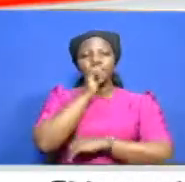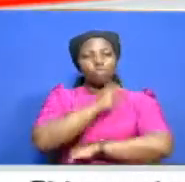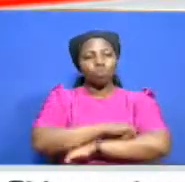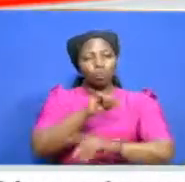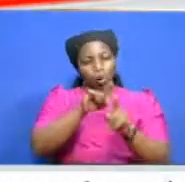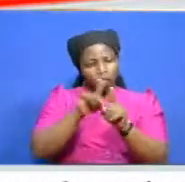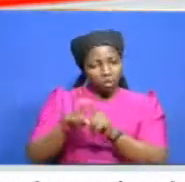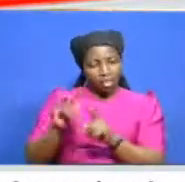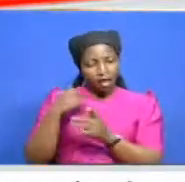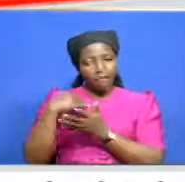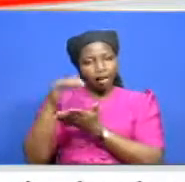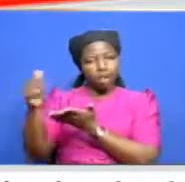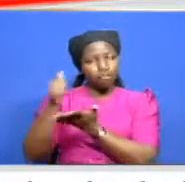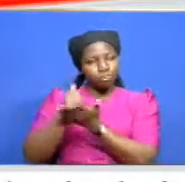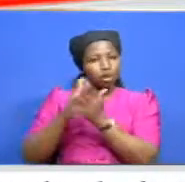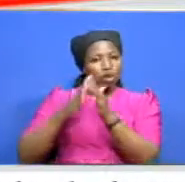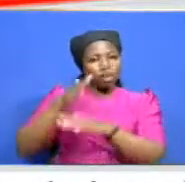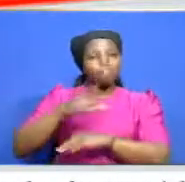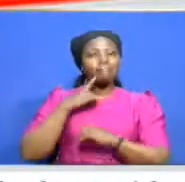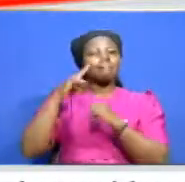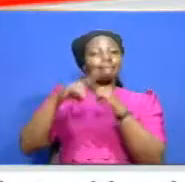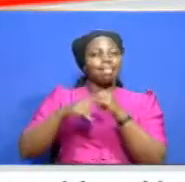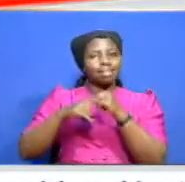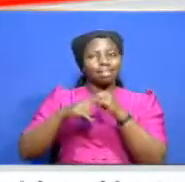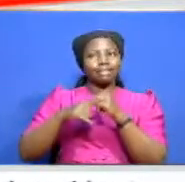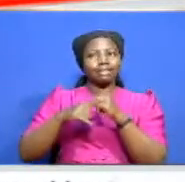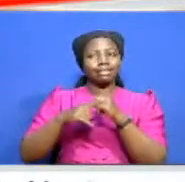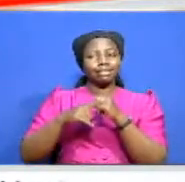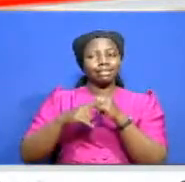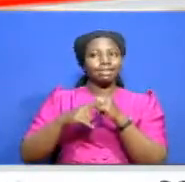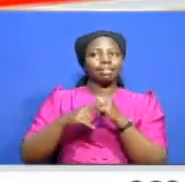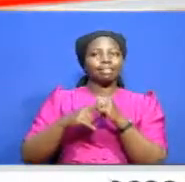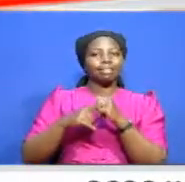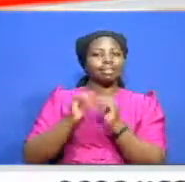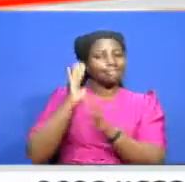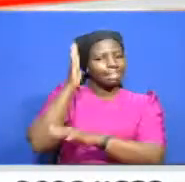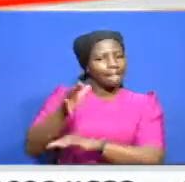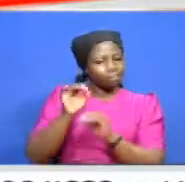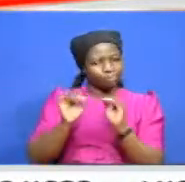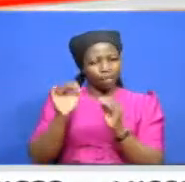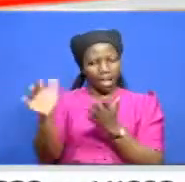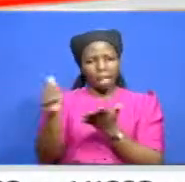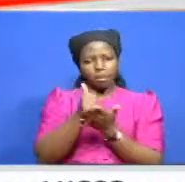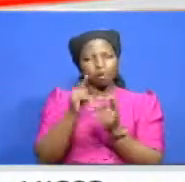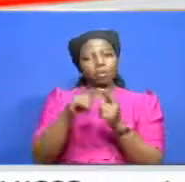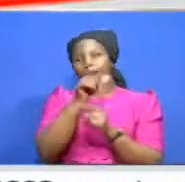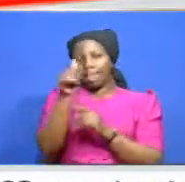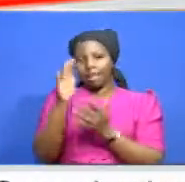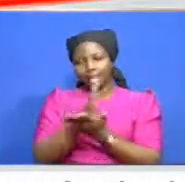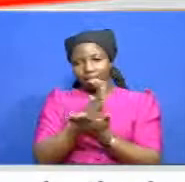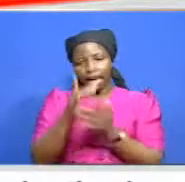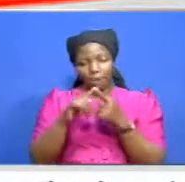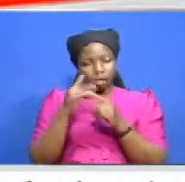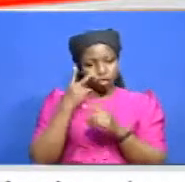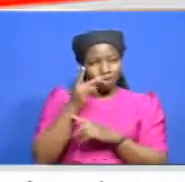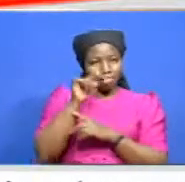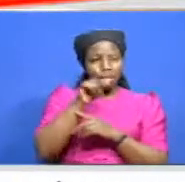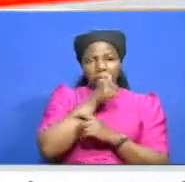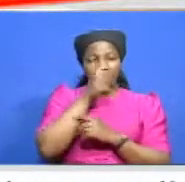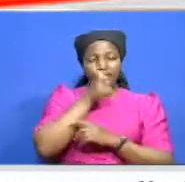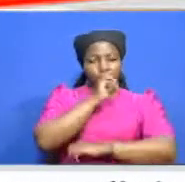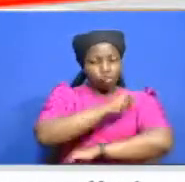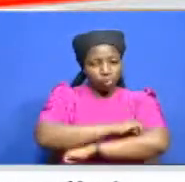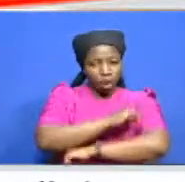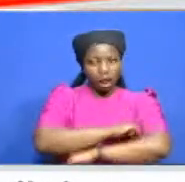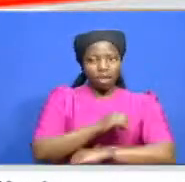of over 600 in indirect employment to other sectors. But looking at these private schools, what is it